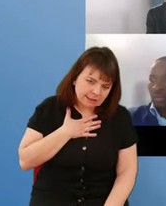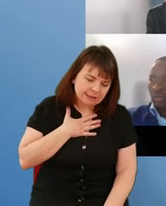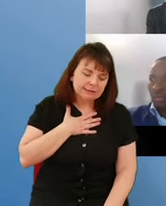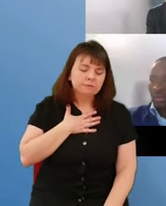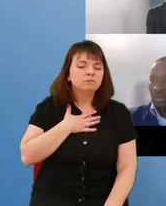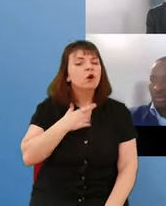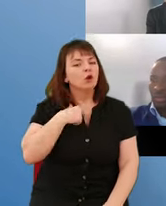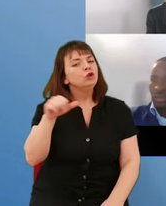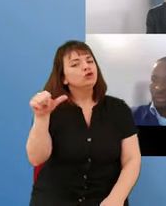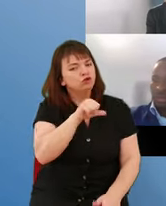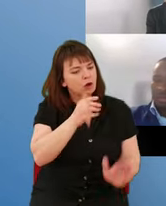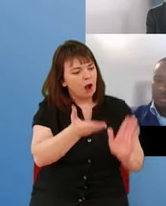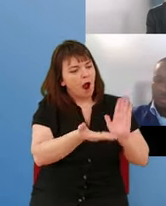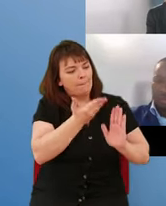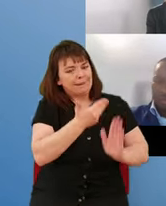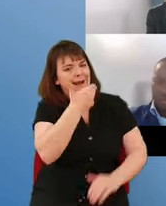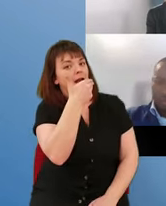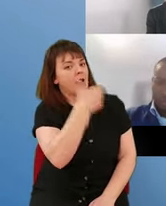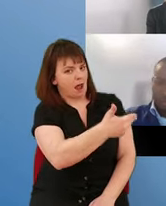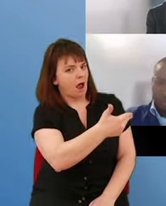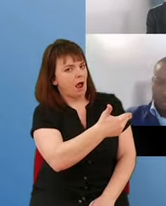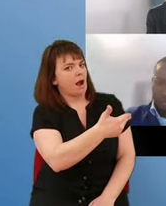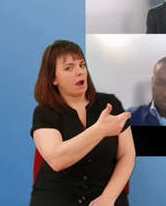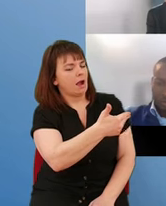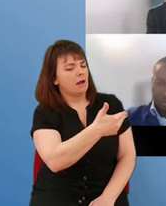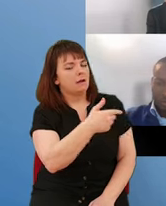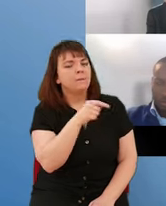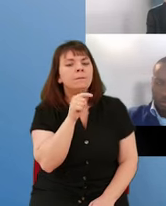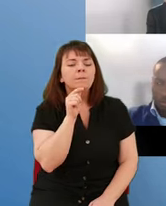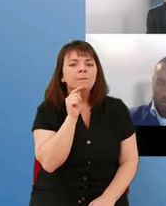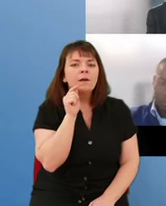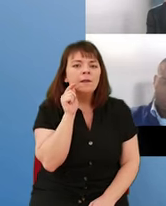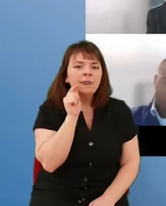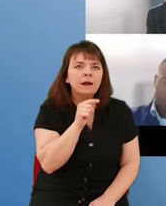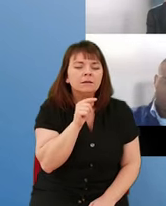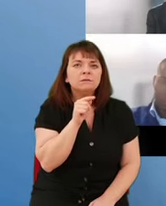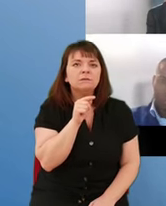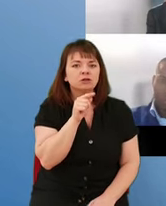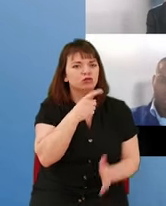recommended target score. And Michael is proposing that the